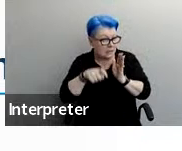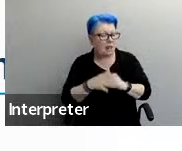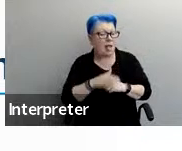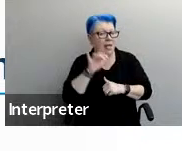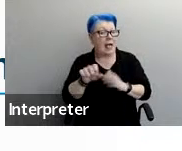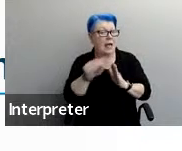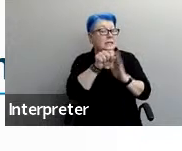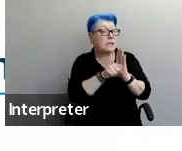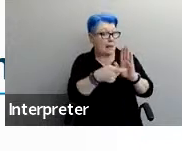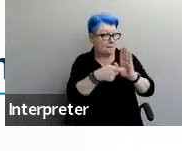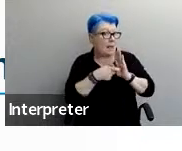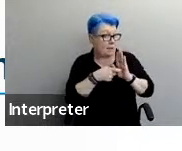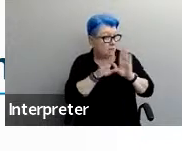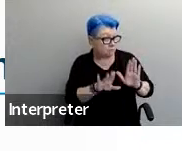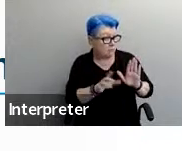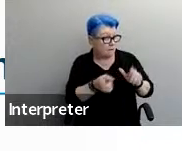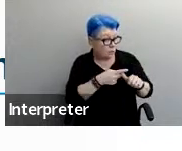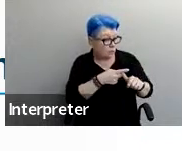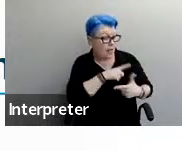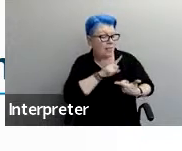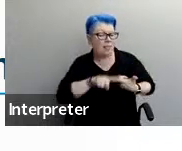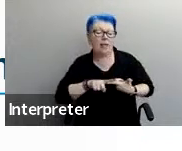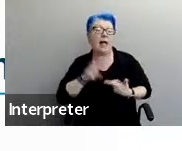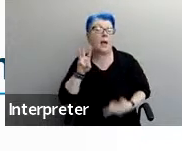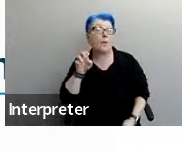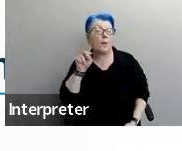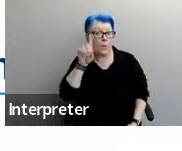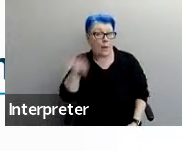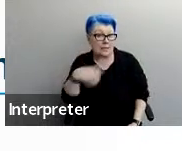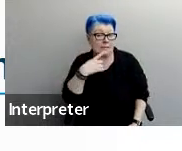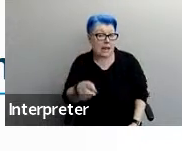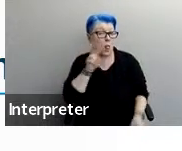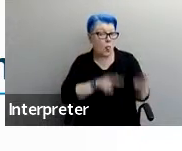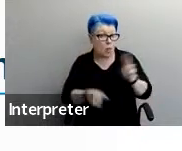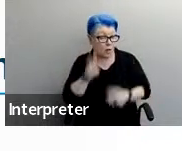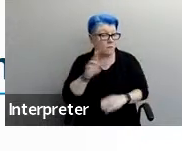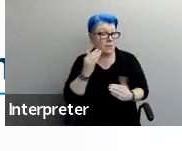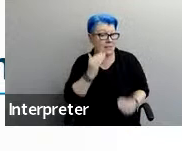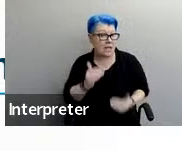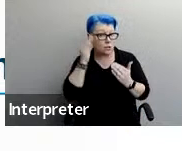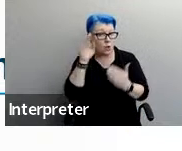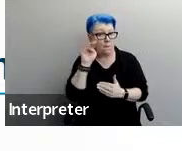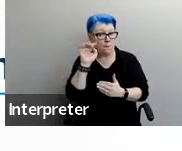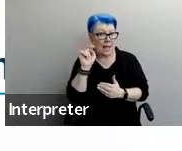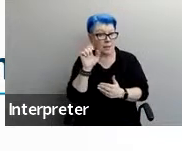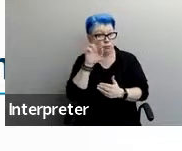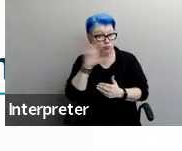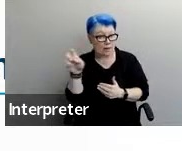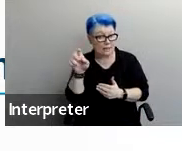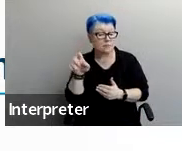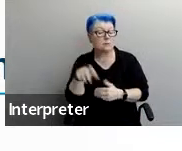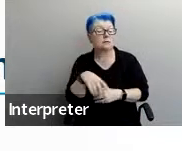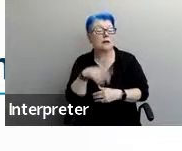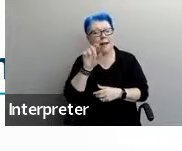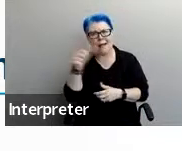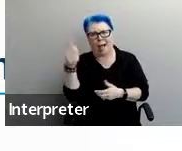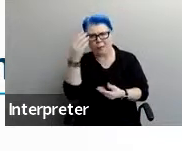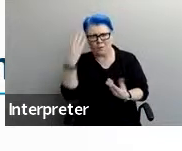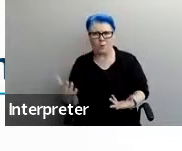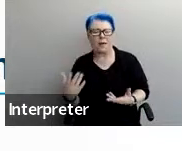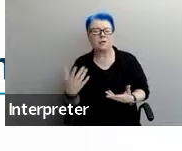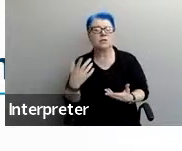first, and then, as Wendy indicated, looking at the adult matrix and other data sources to truly inform us of